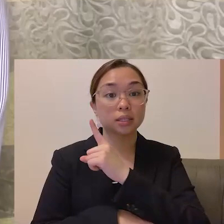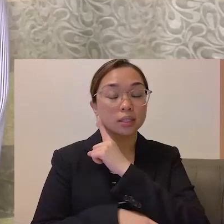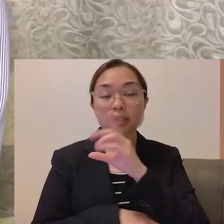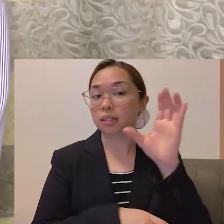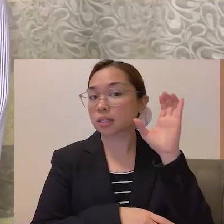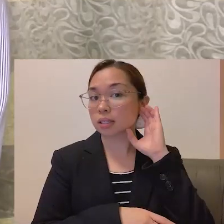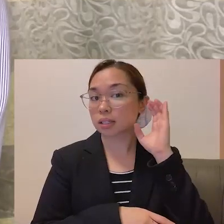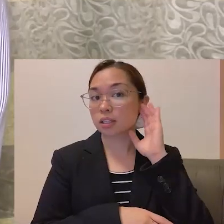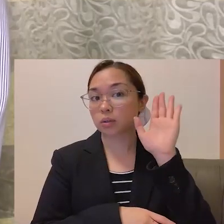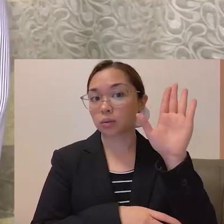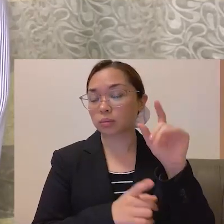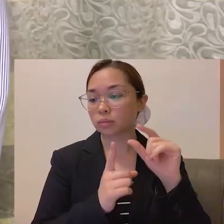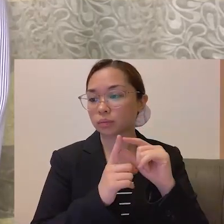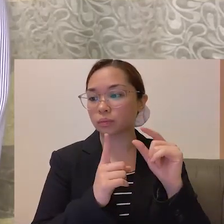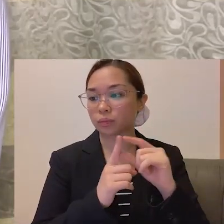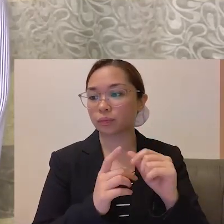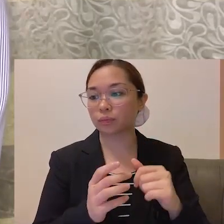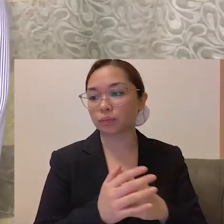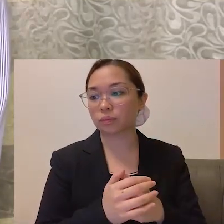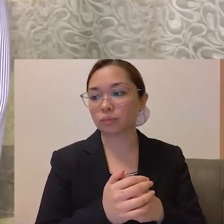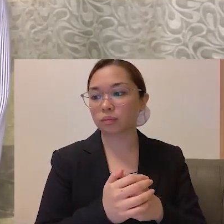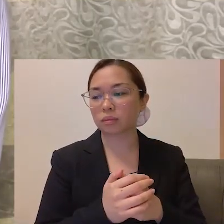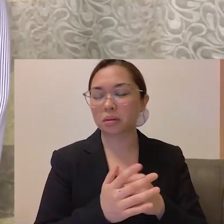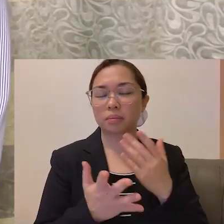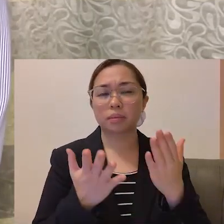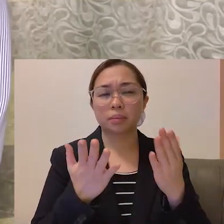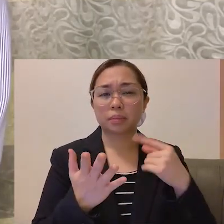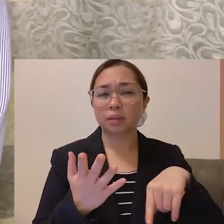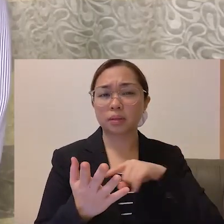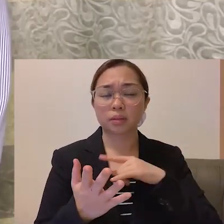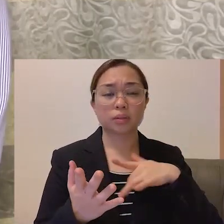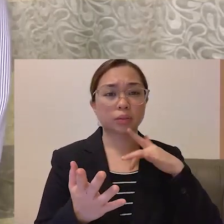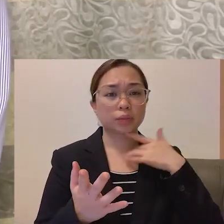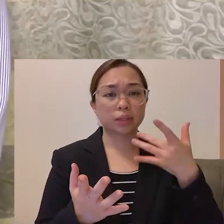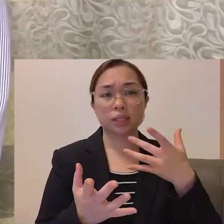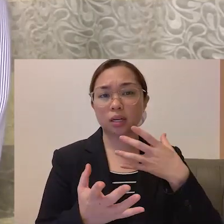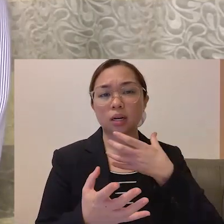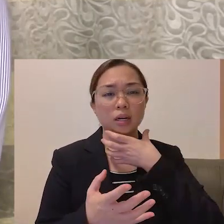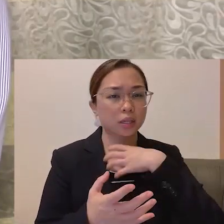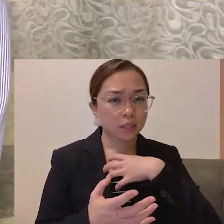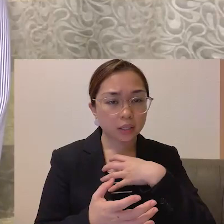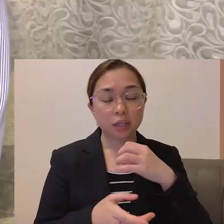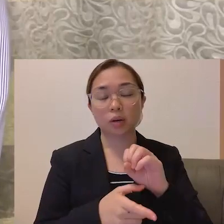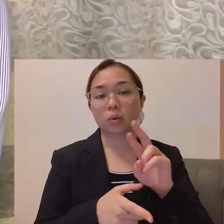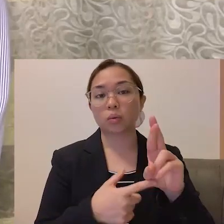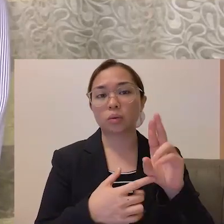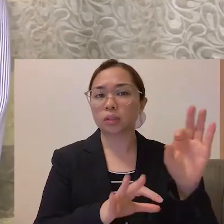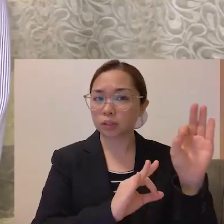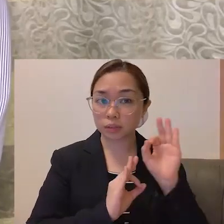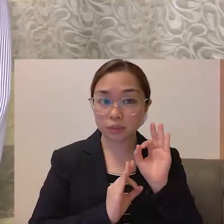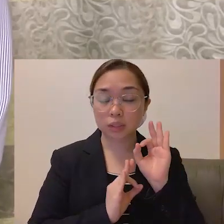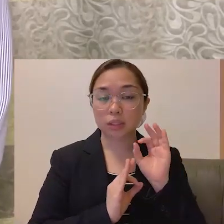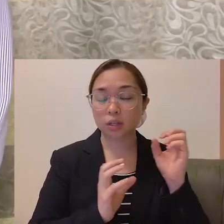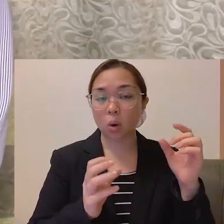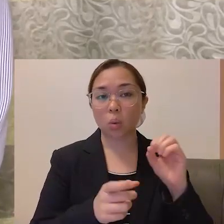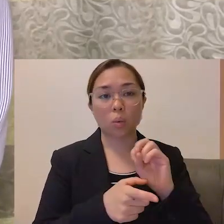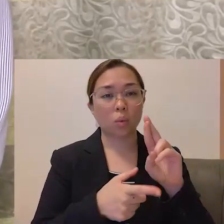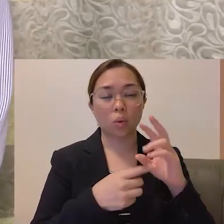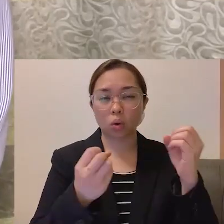hungry, when we fear, when we feel overwhelmed with our emotions and the worldly pressures.